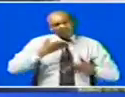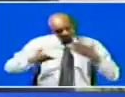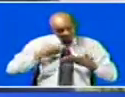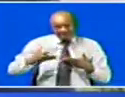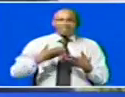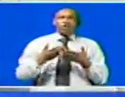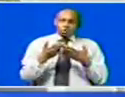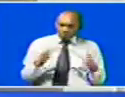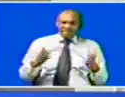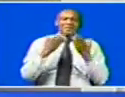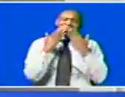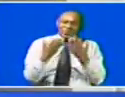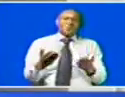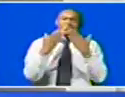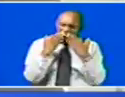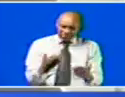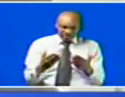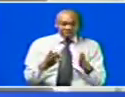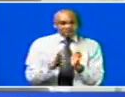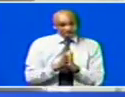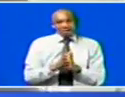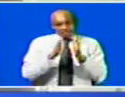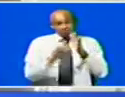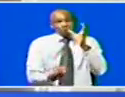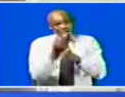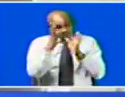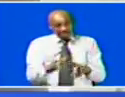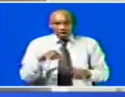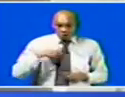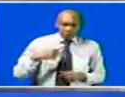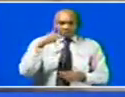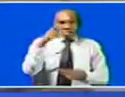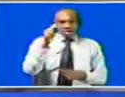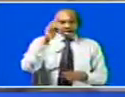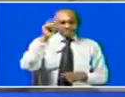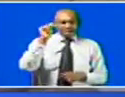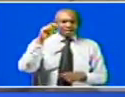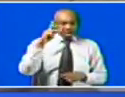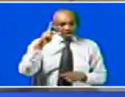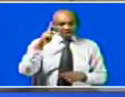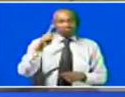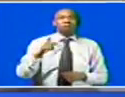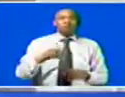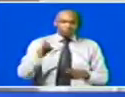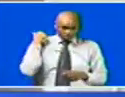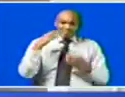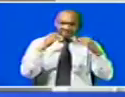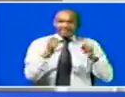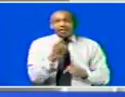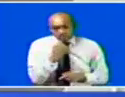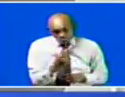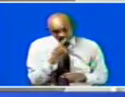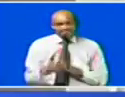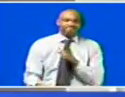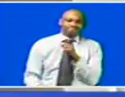and profound gratitude to the founder and chancellor of Kabarak University, His Excellency President Daniel Toroch Cherap